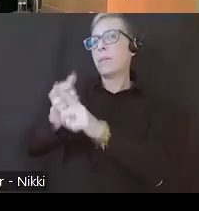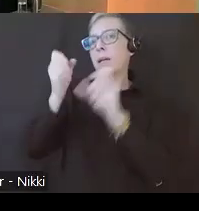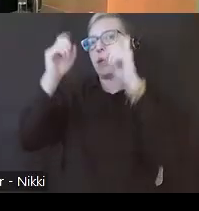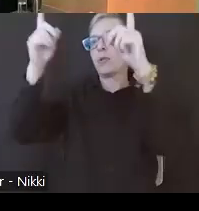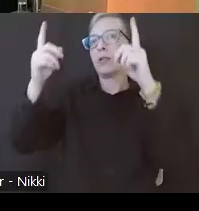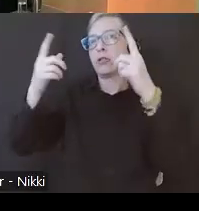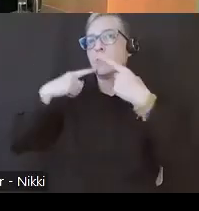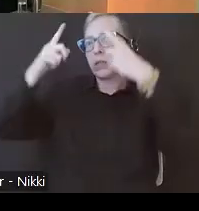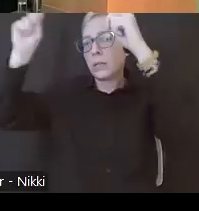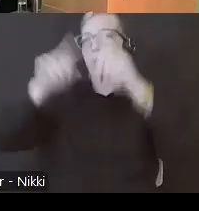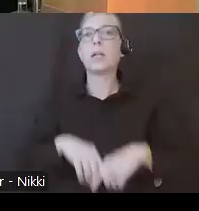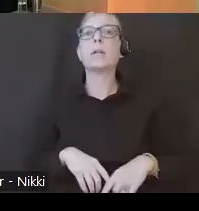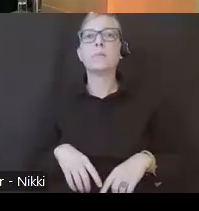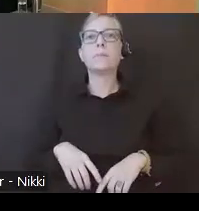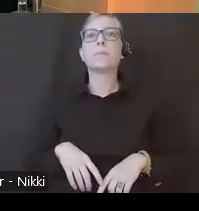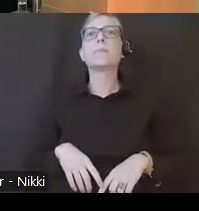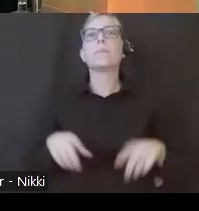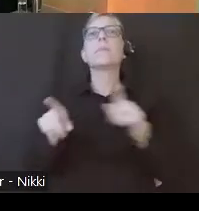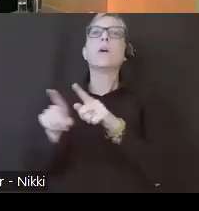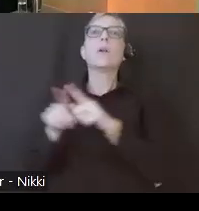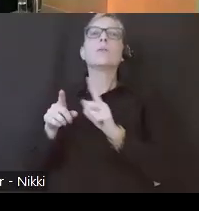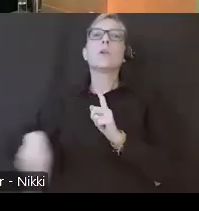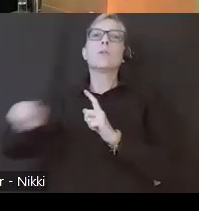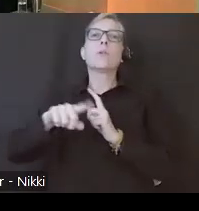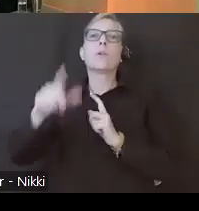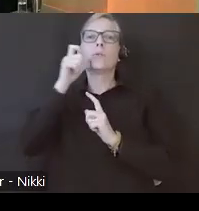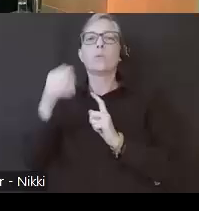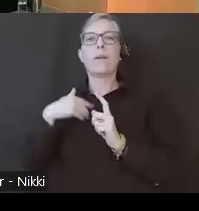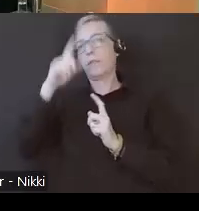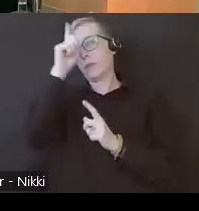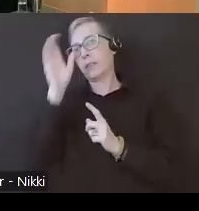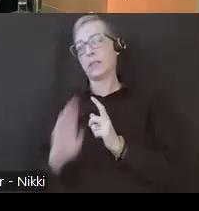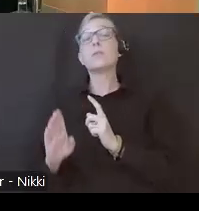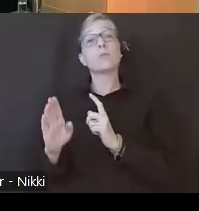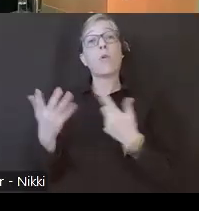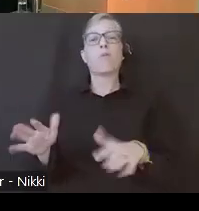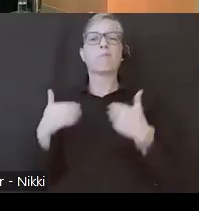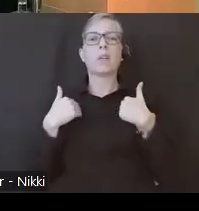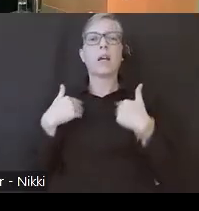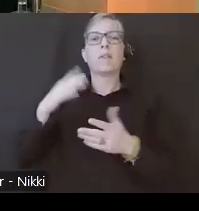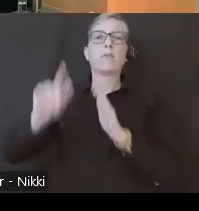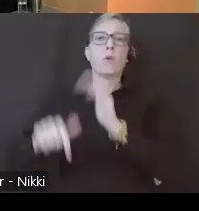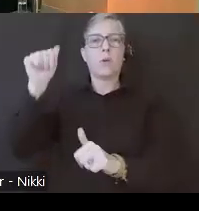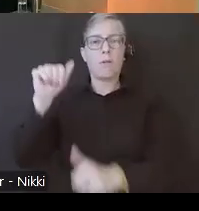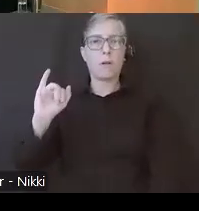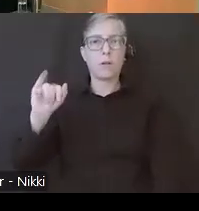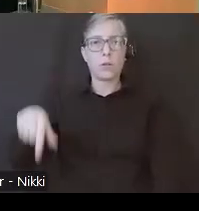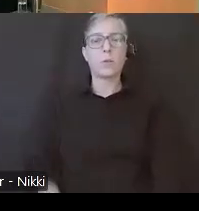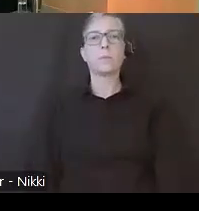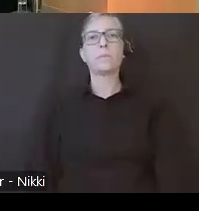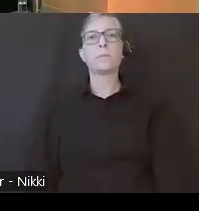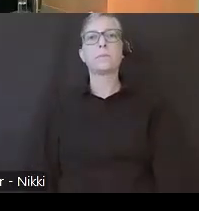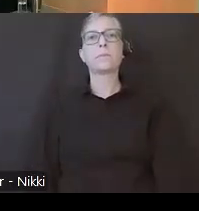verbal IQ as expected. What about our symptoms? As expected, our AH+ group